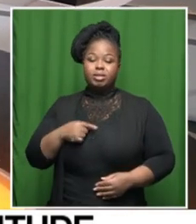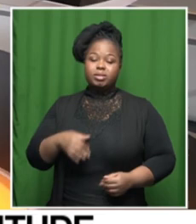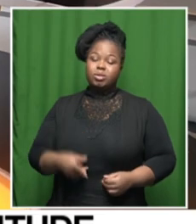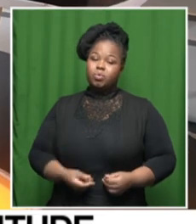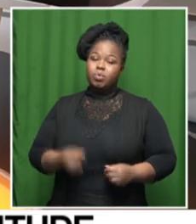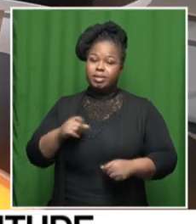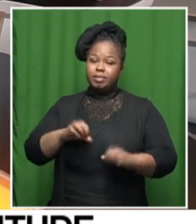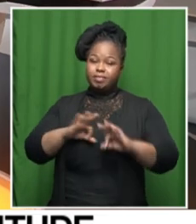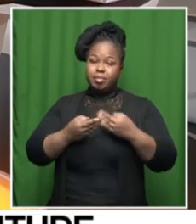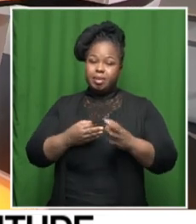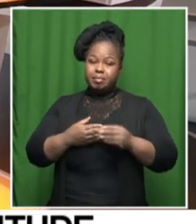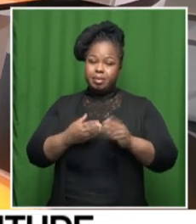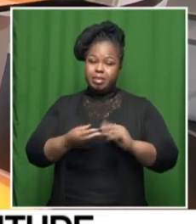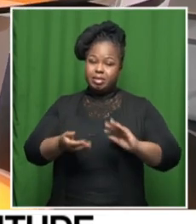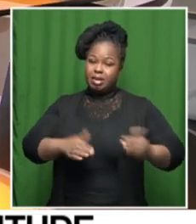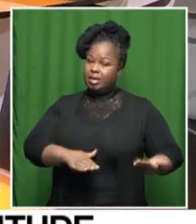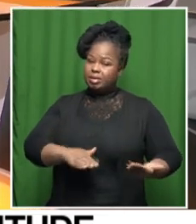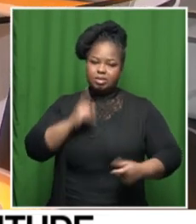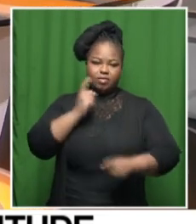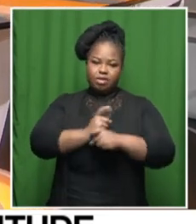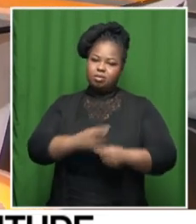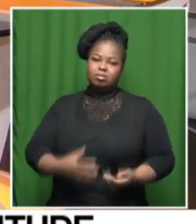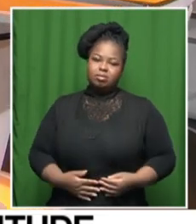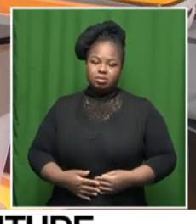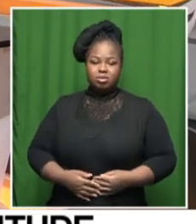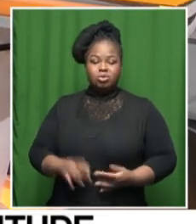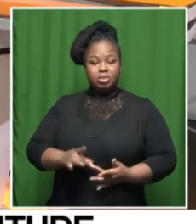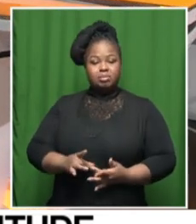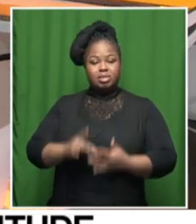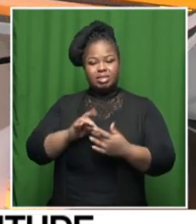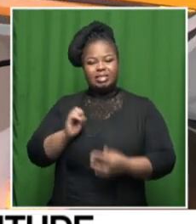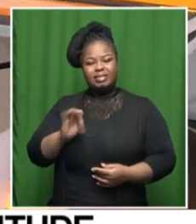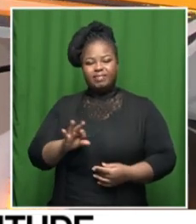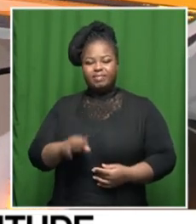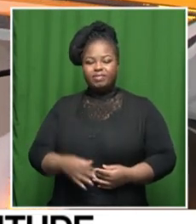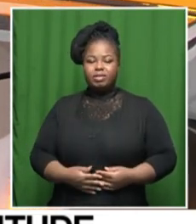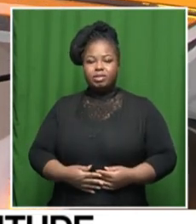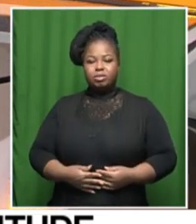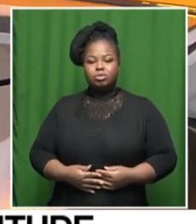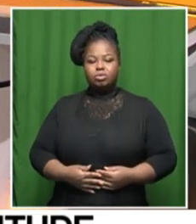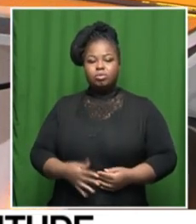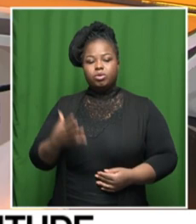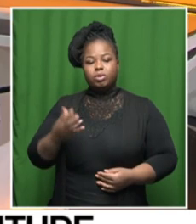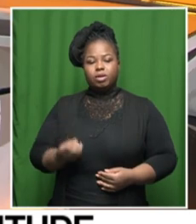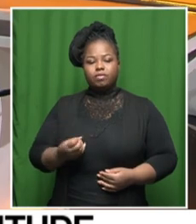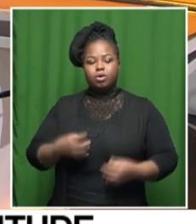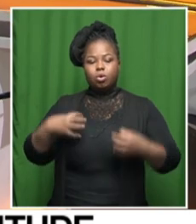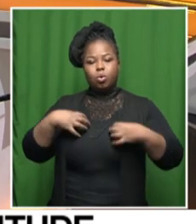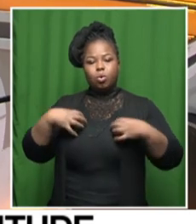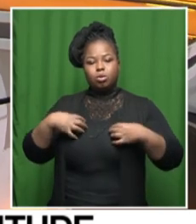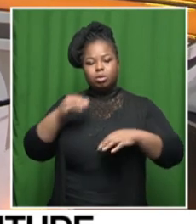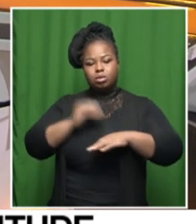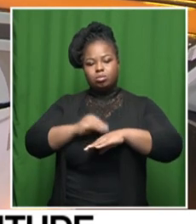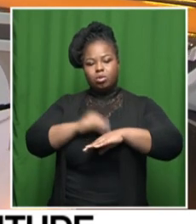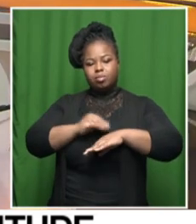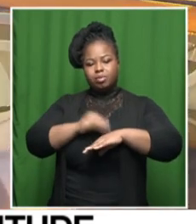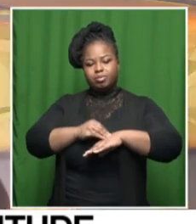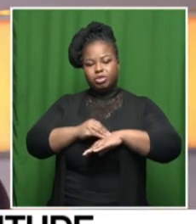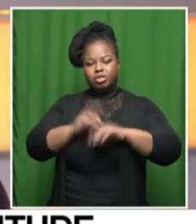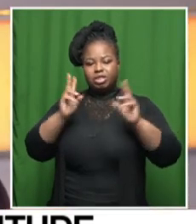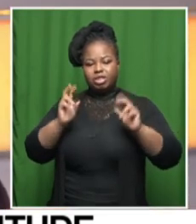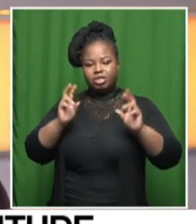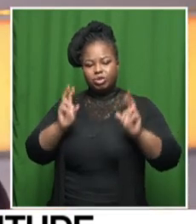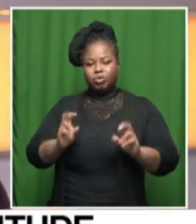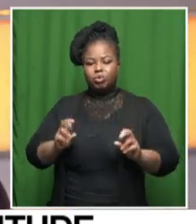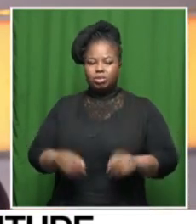is difficult, especially if you have underlying issues that